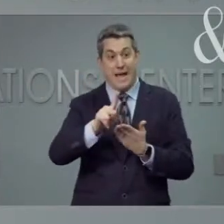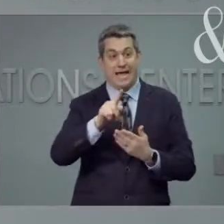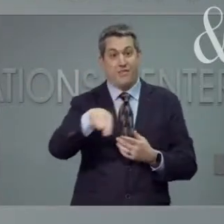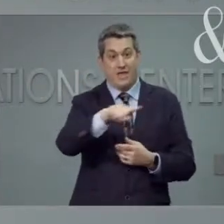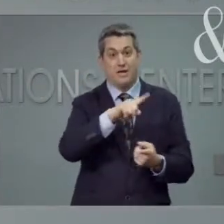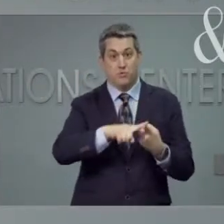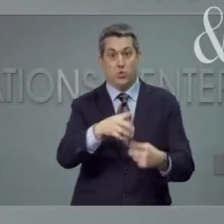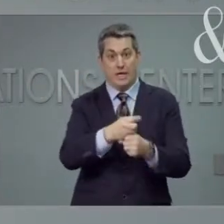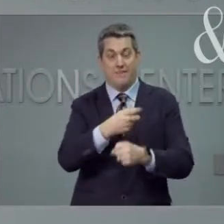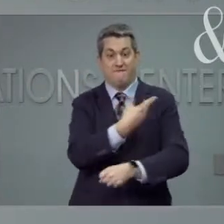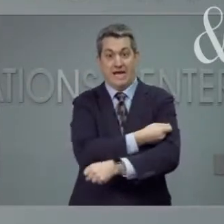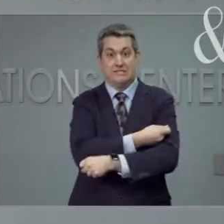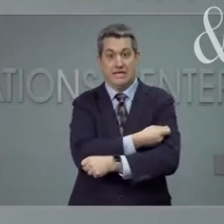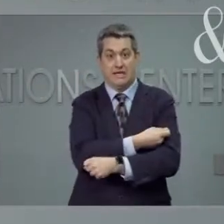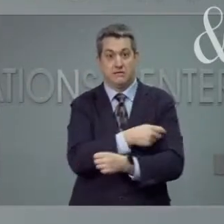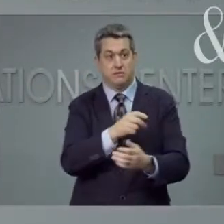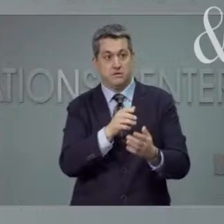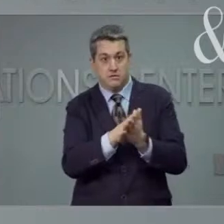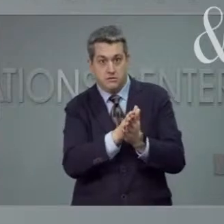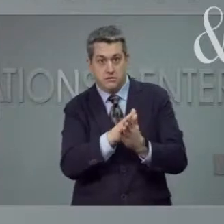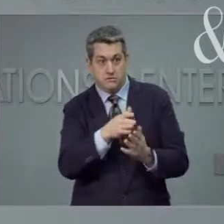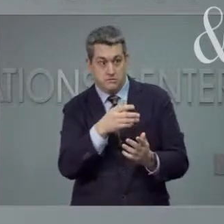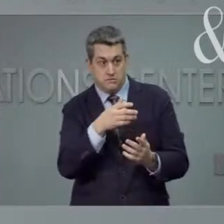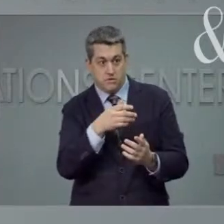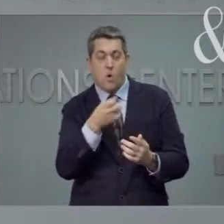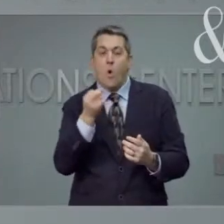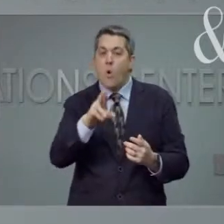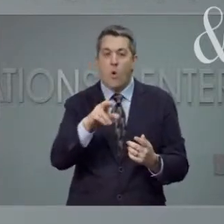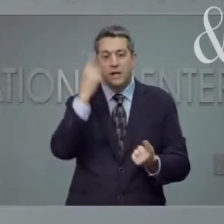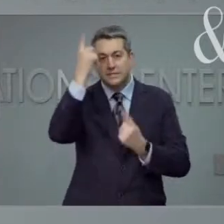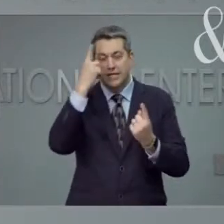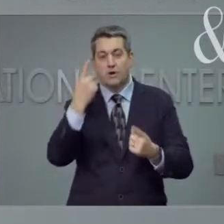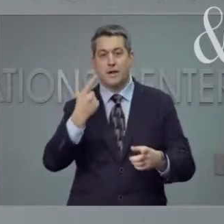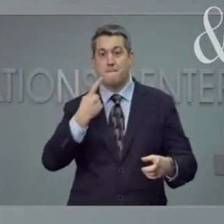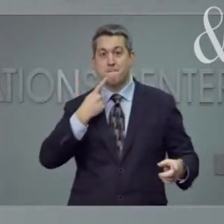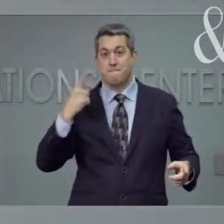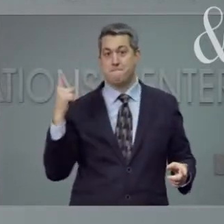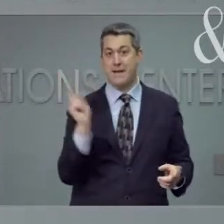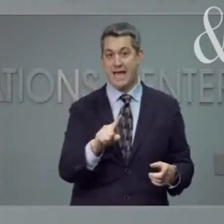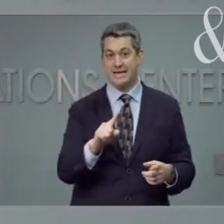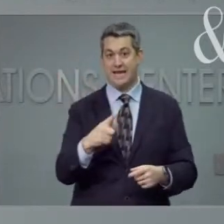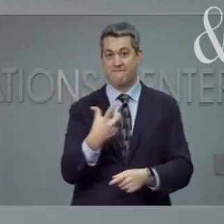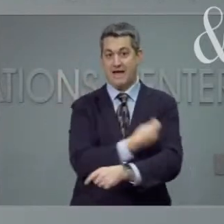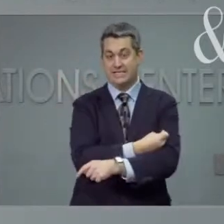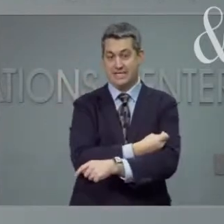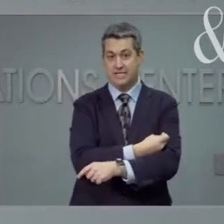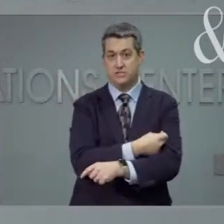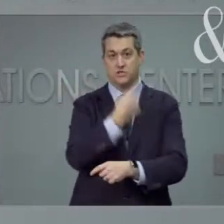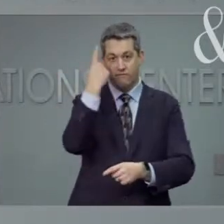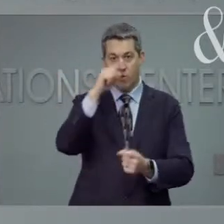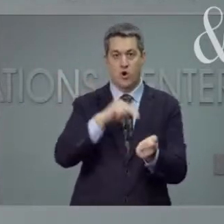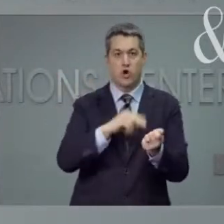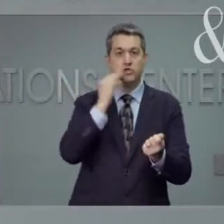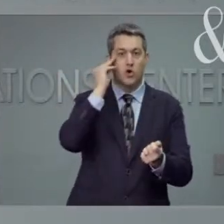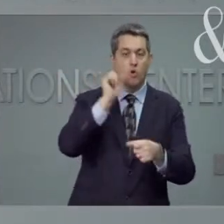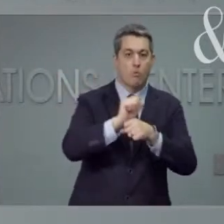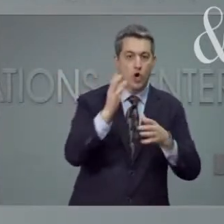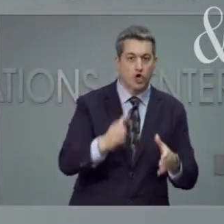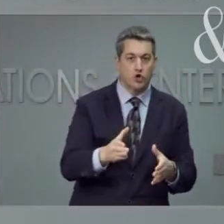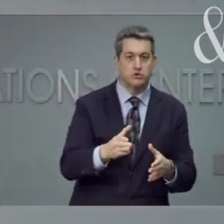to literally get the vaccine, or are you considering mandating vaccination for nursing home